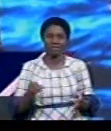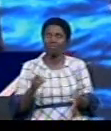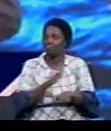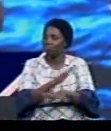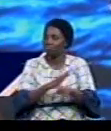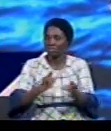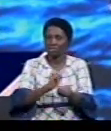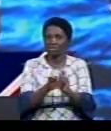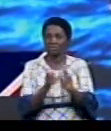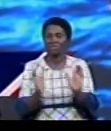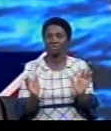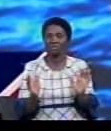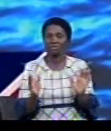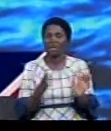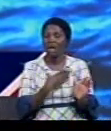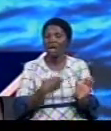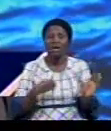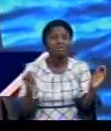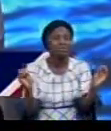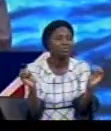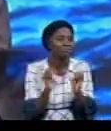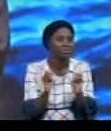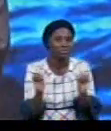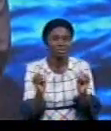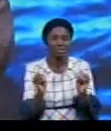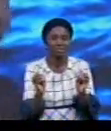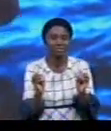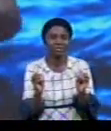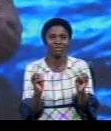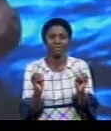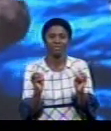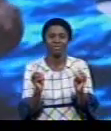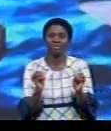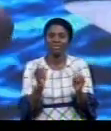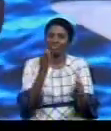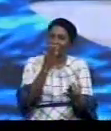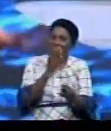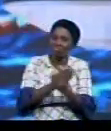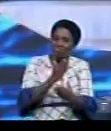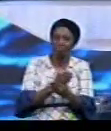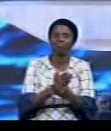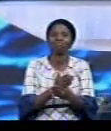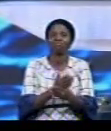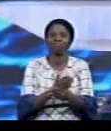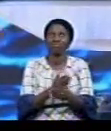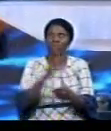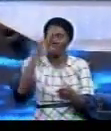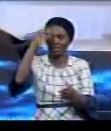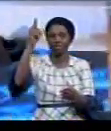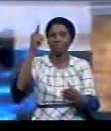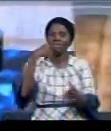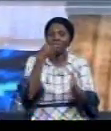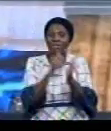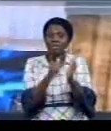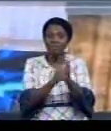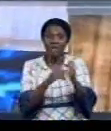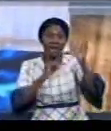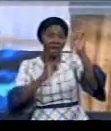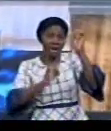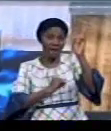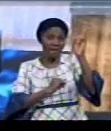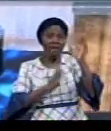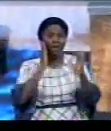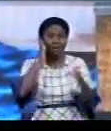change. And nothing jolts him. And he says, I will make